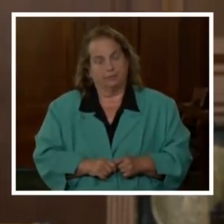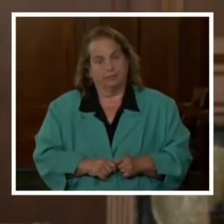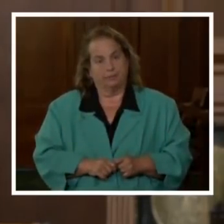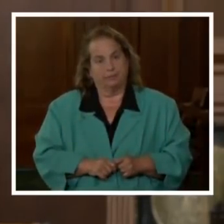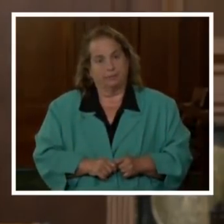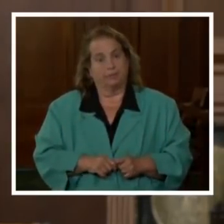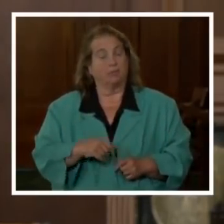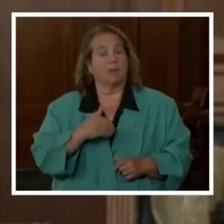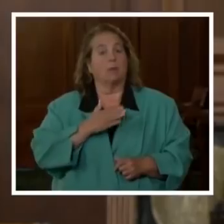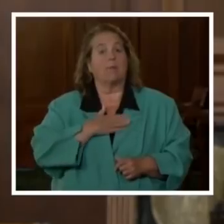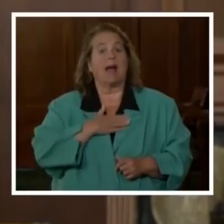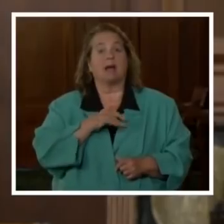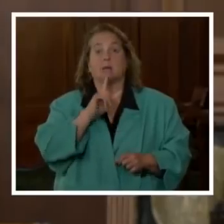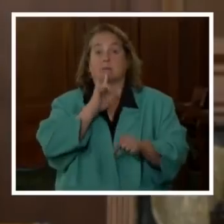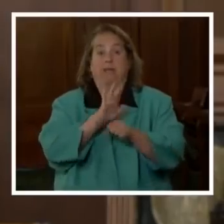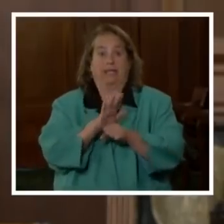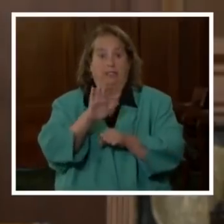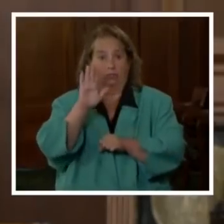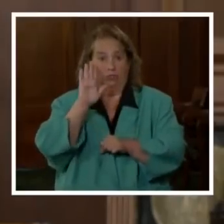Here's my pledge.